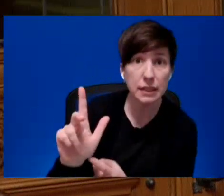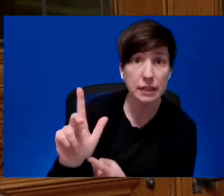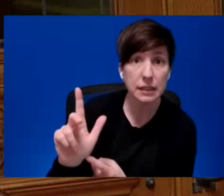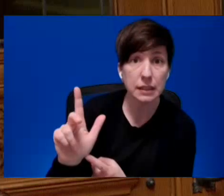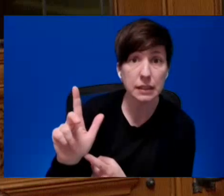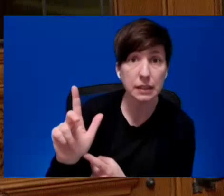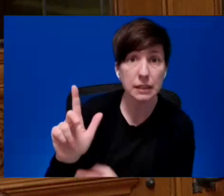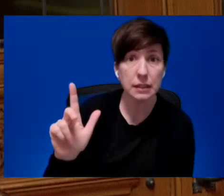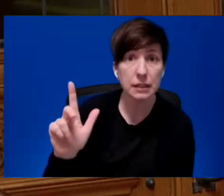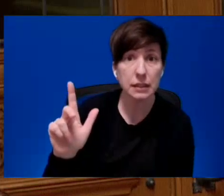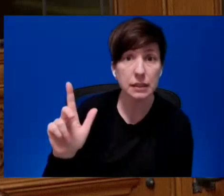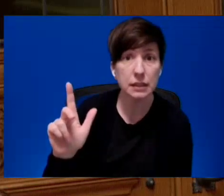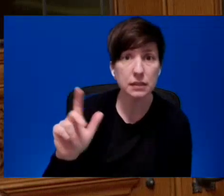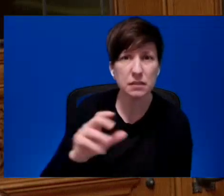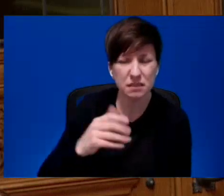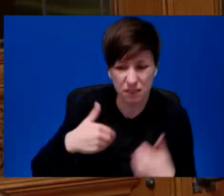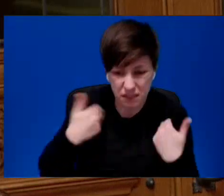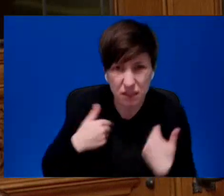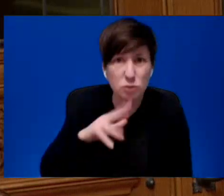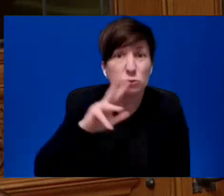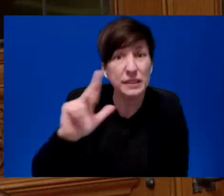And it was preventable.